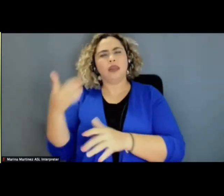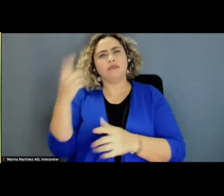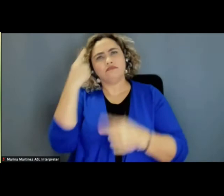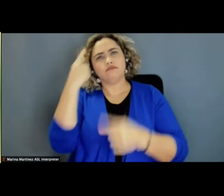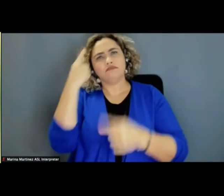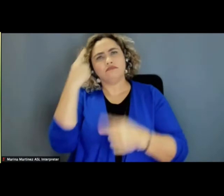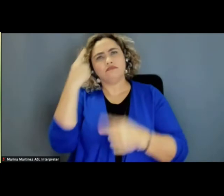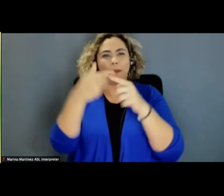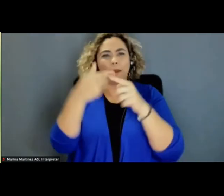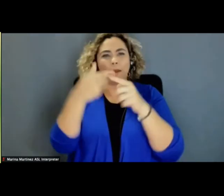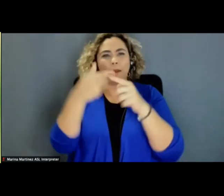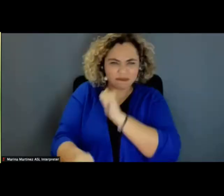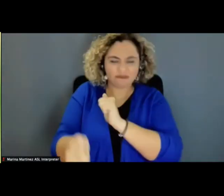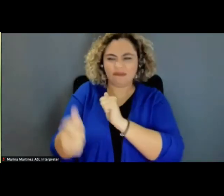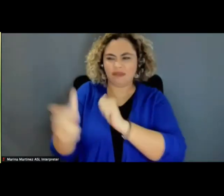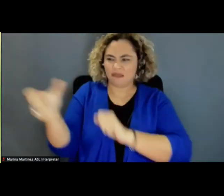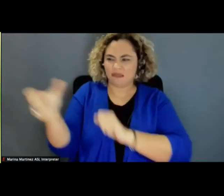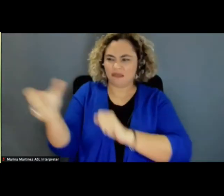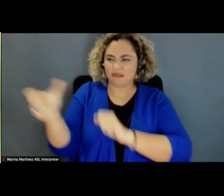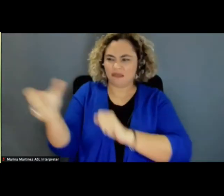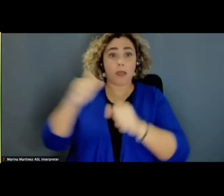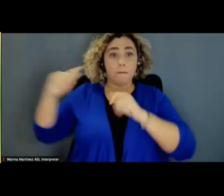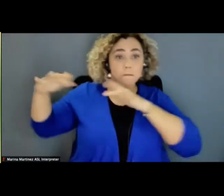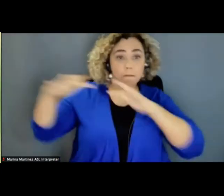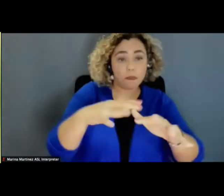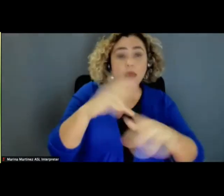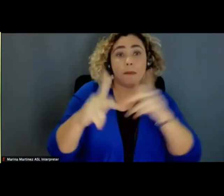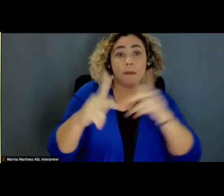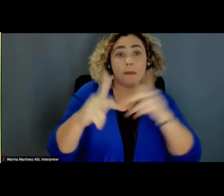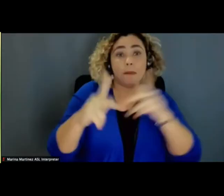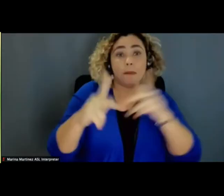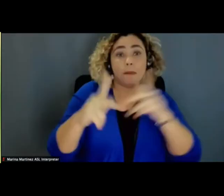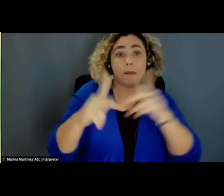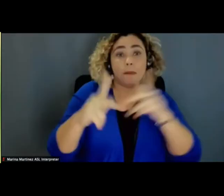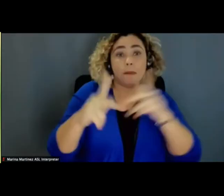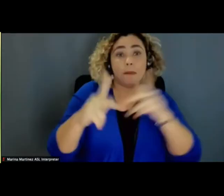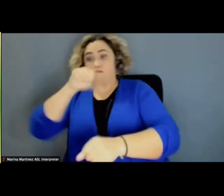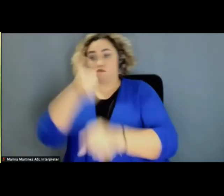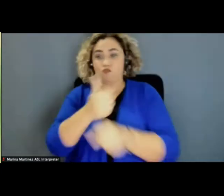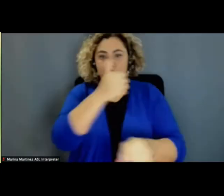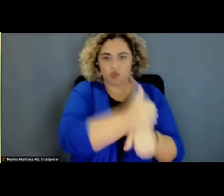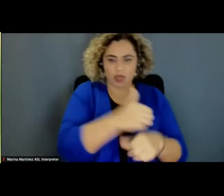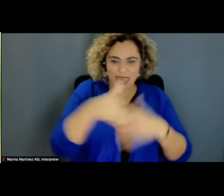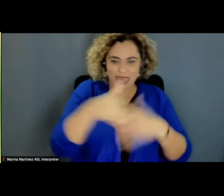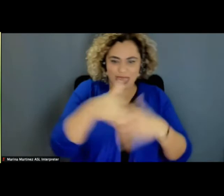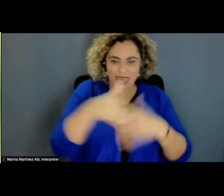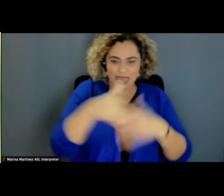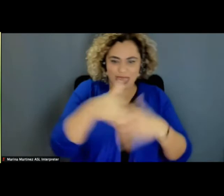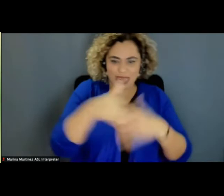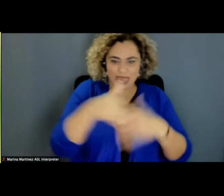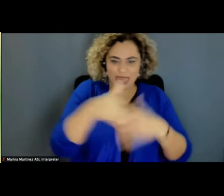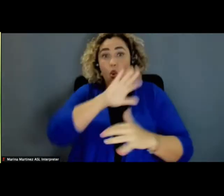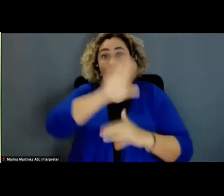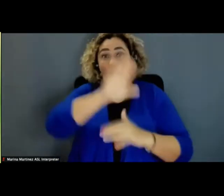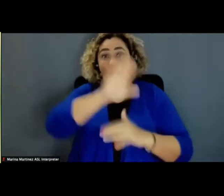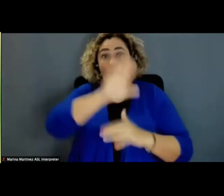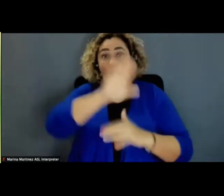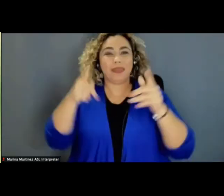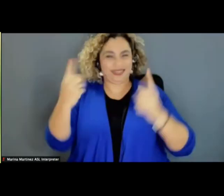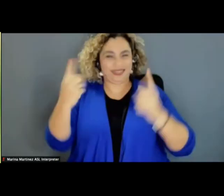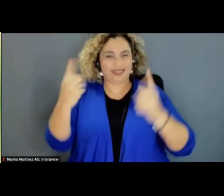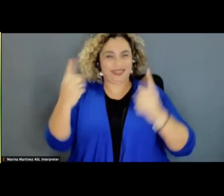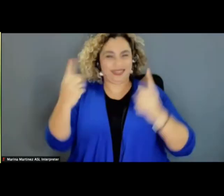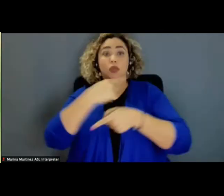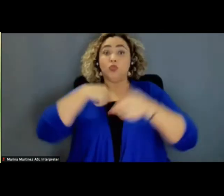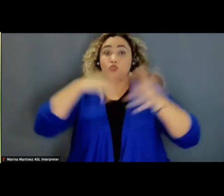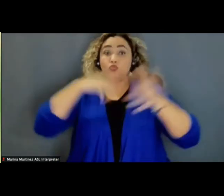violence, displacement, migration, immigration, and settlement that bring us together here today. We encourage